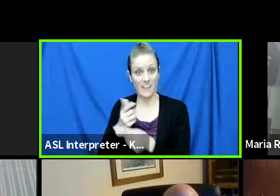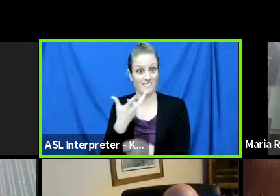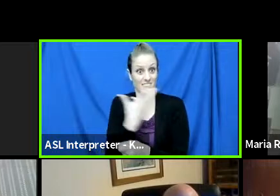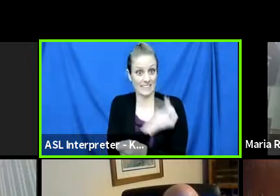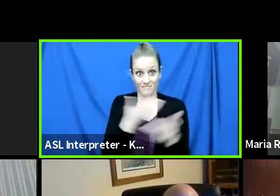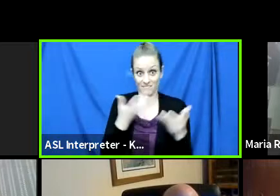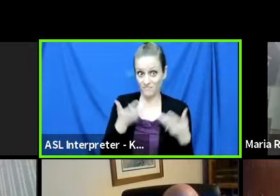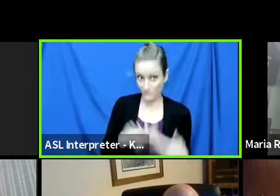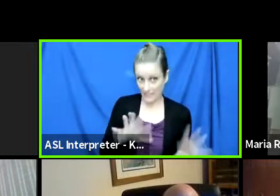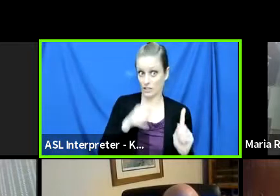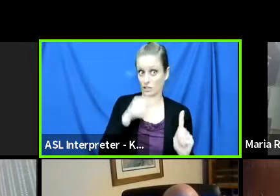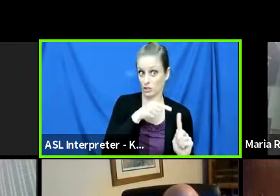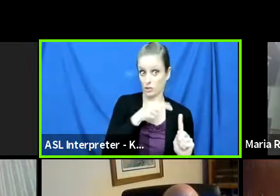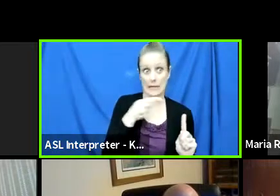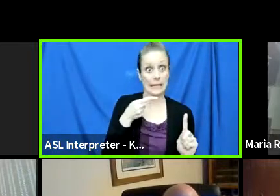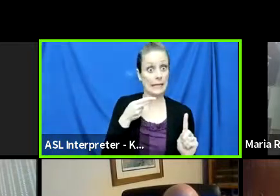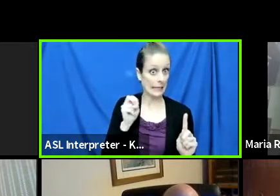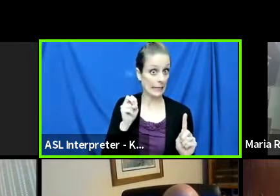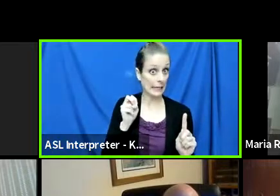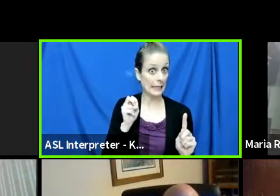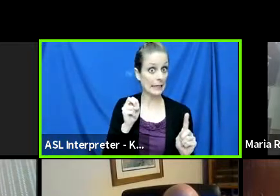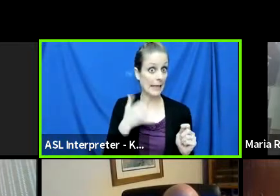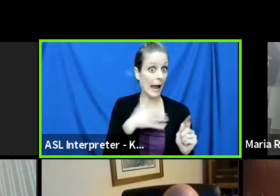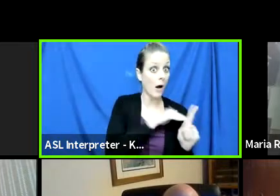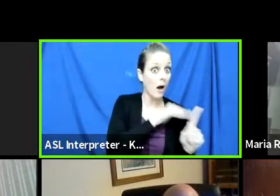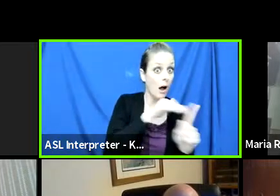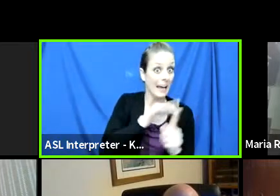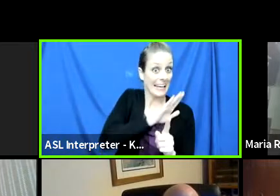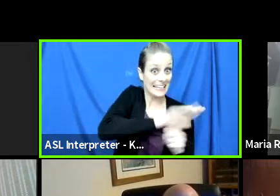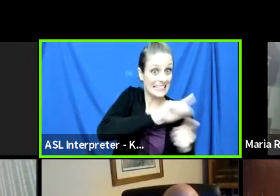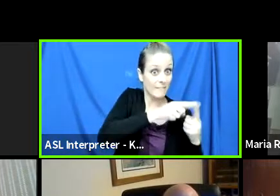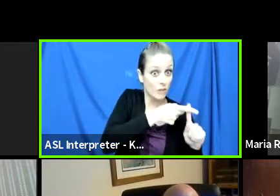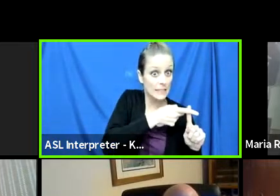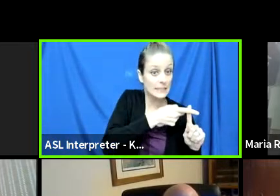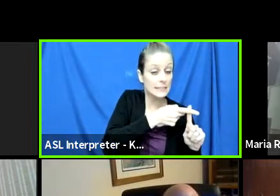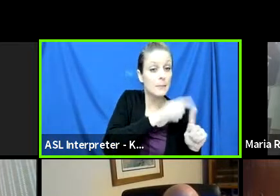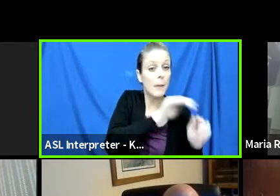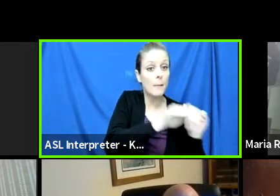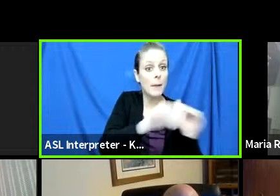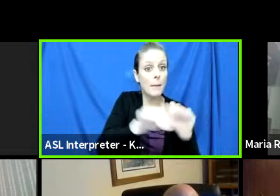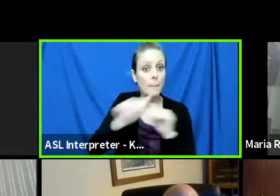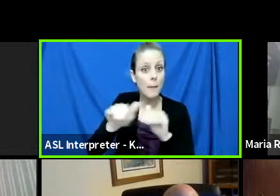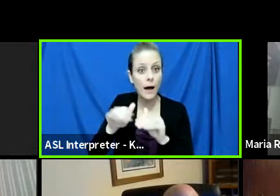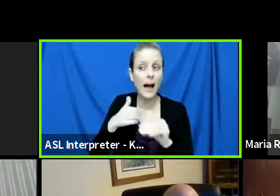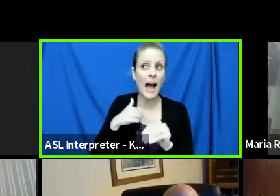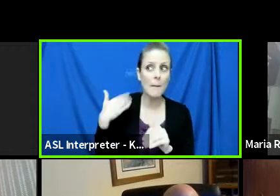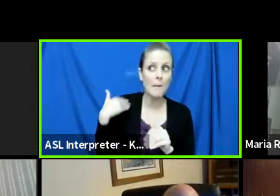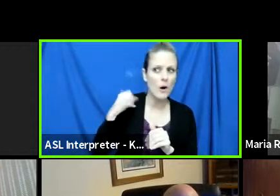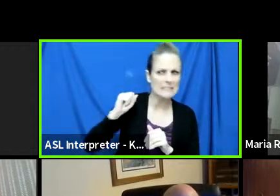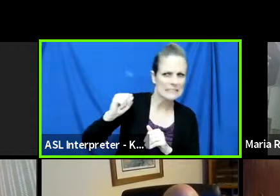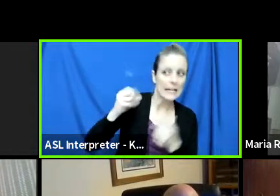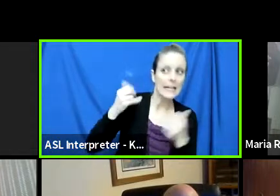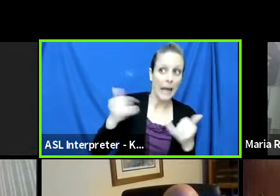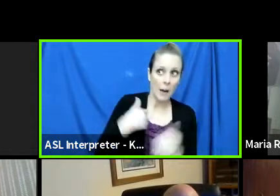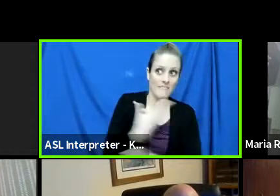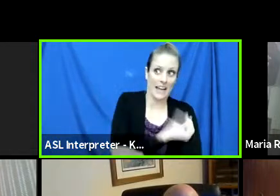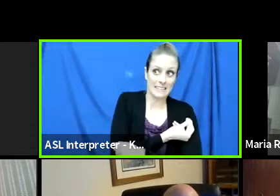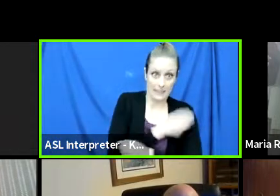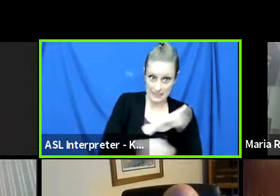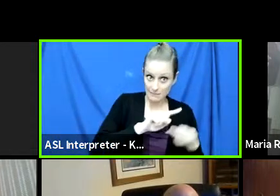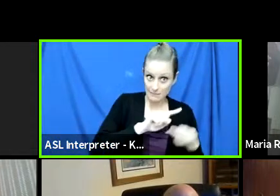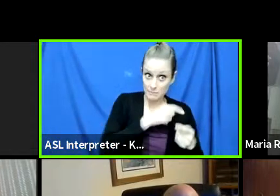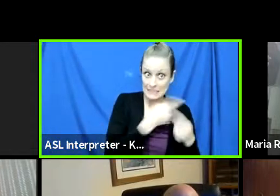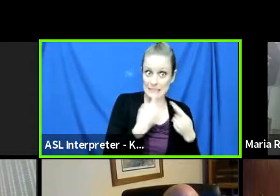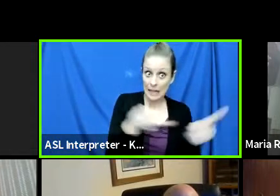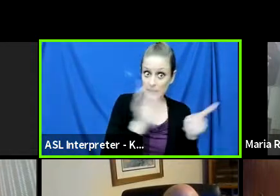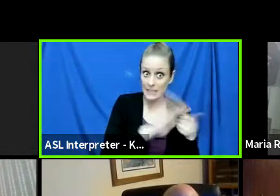he also talking to his own friends about what his hesitation was and what caused him to get a vaccine?